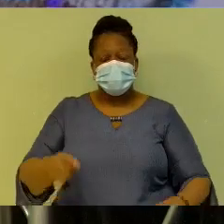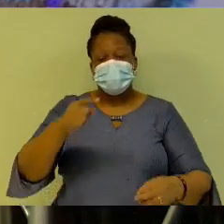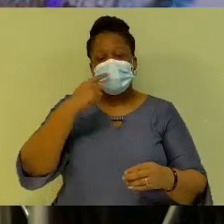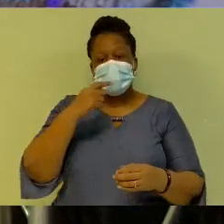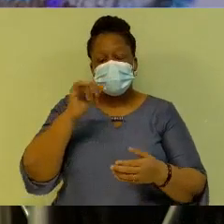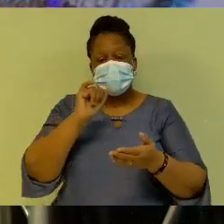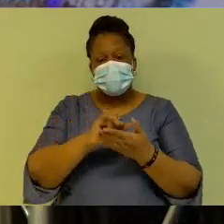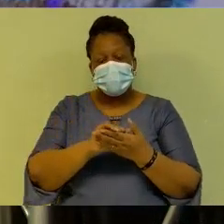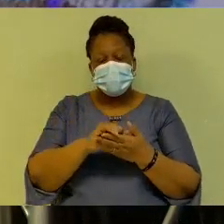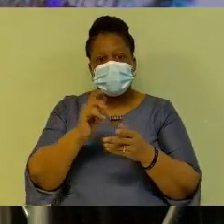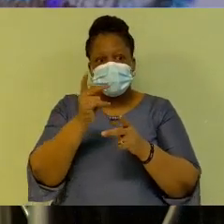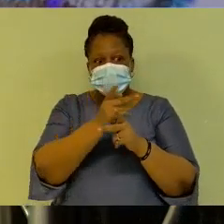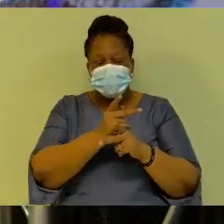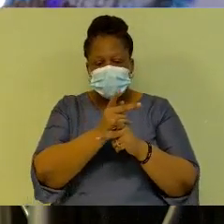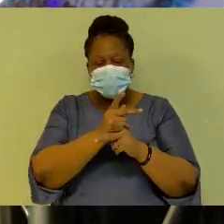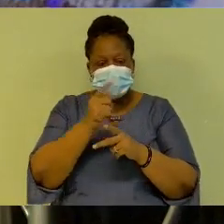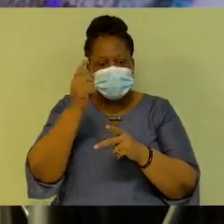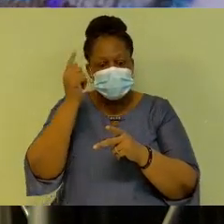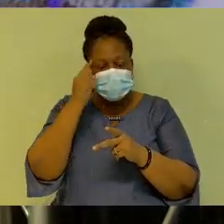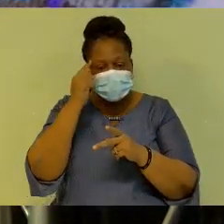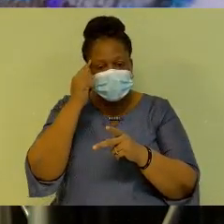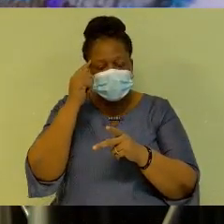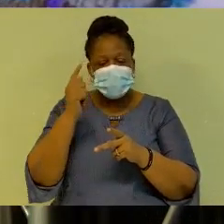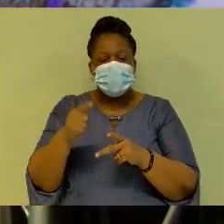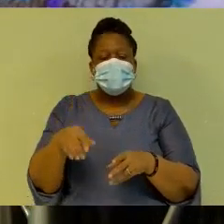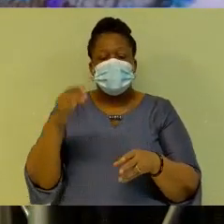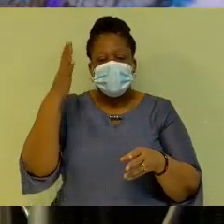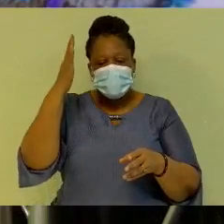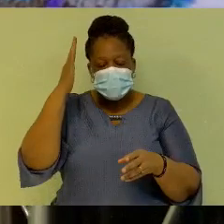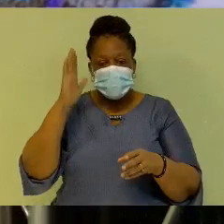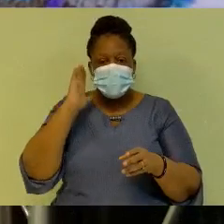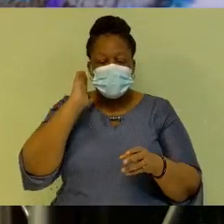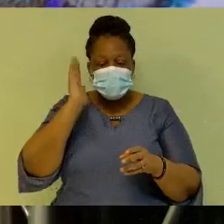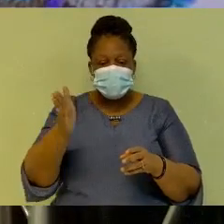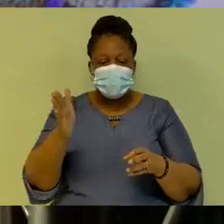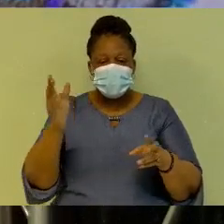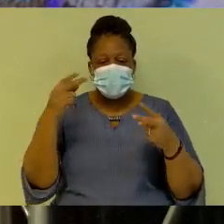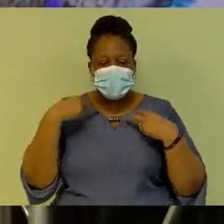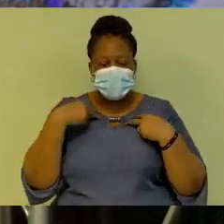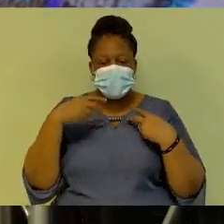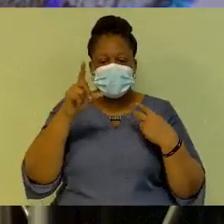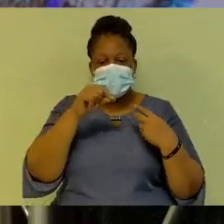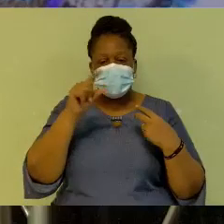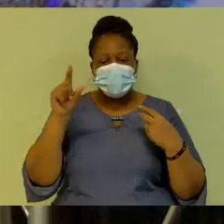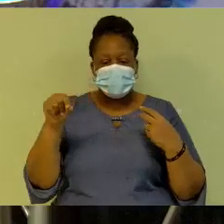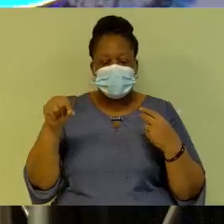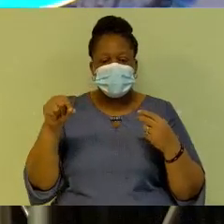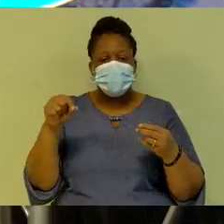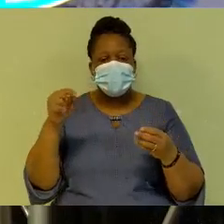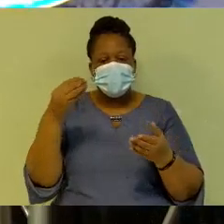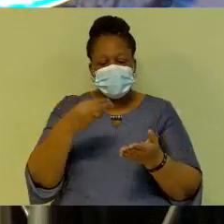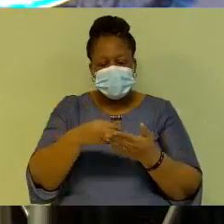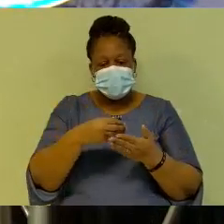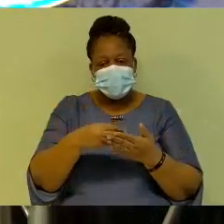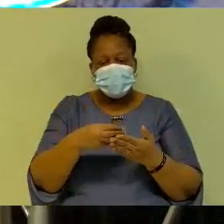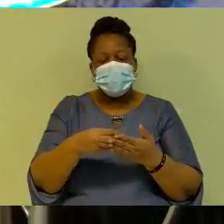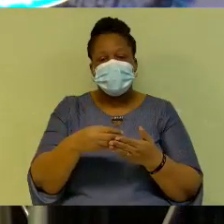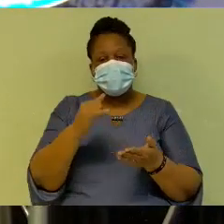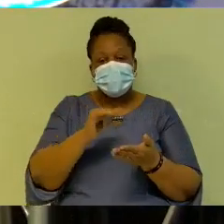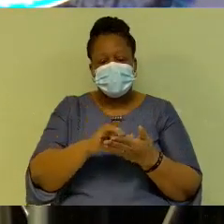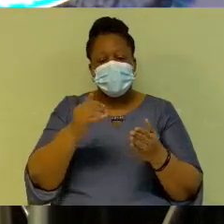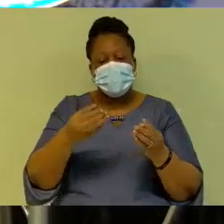consideration, the 2020 budget was inclusive of an increase in salaries and wages for nurses. I would have also